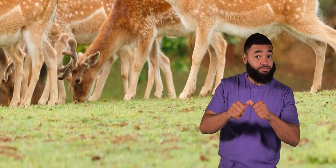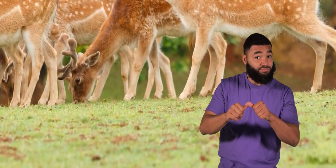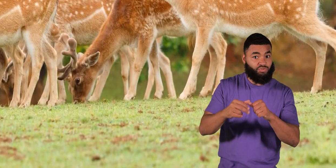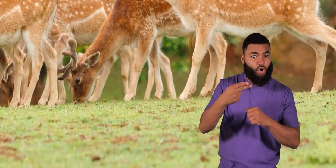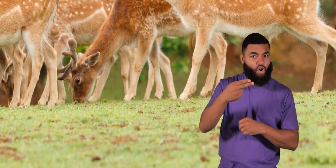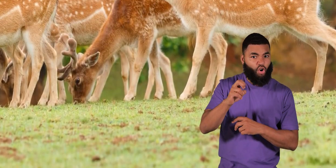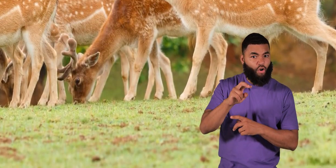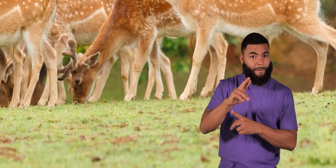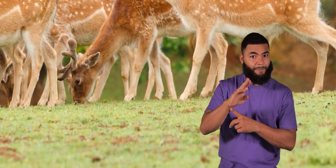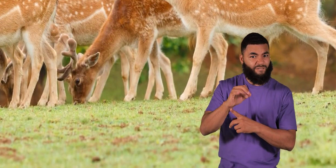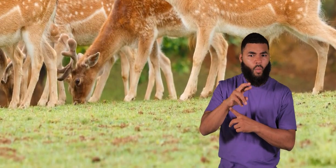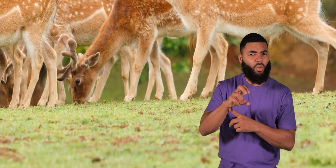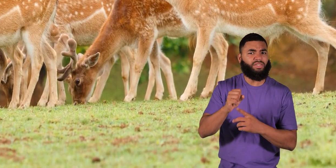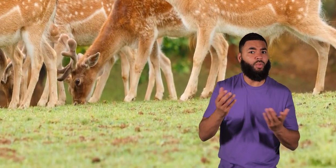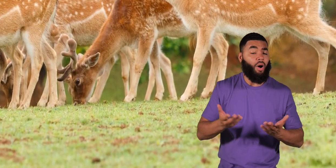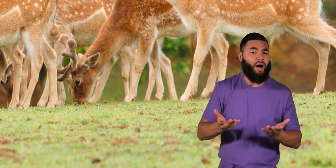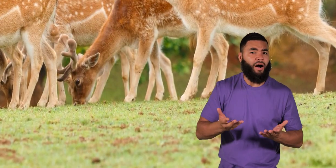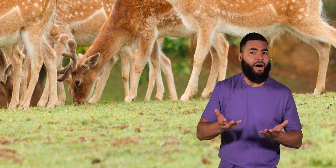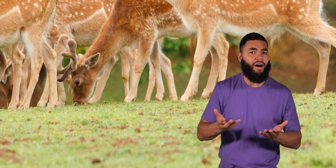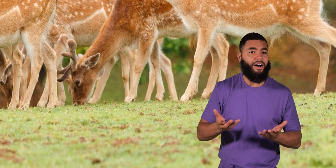What are herbivores?